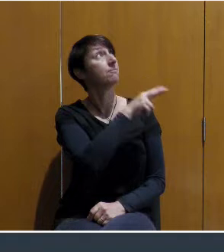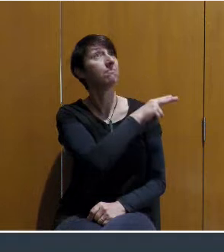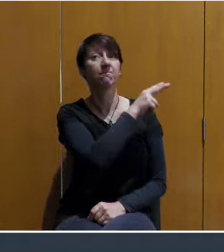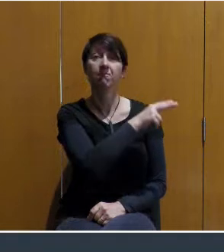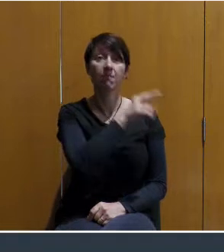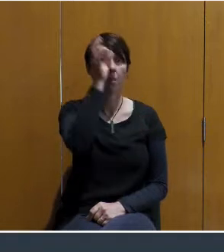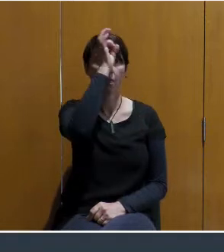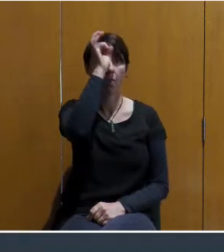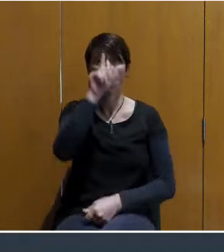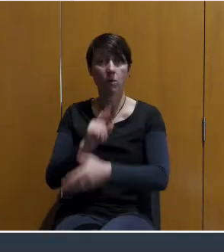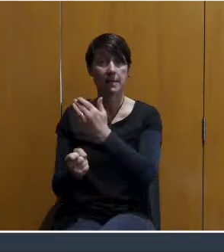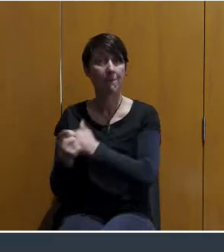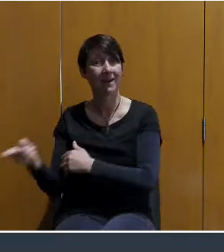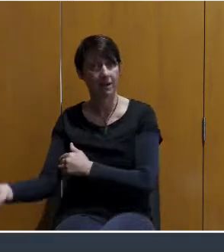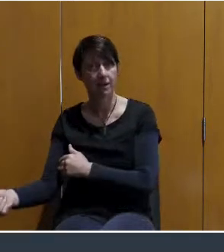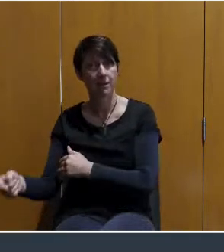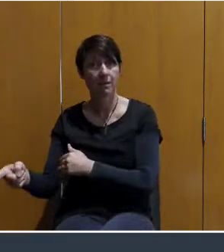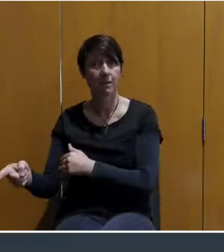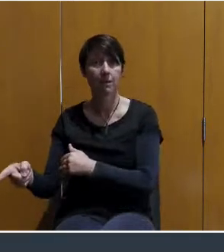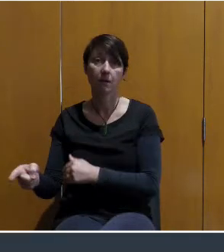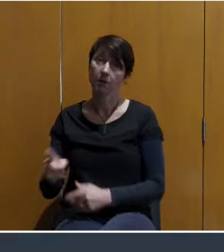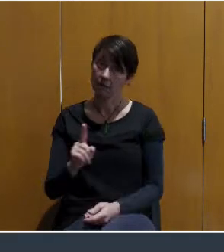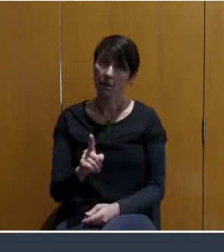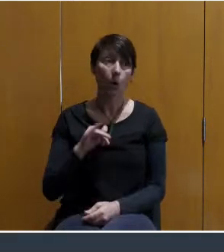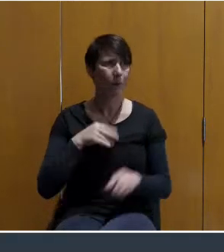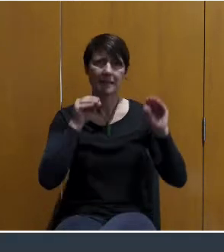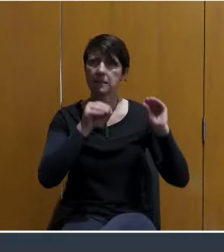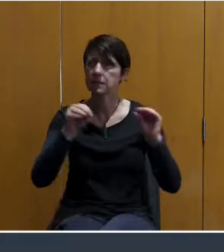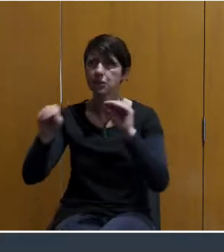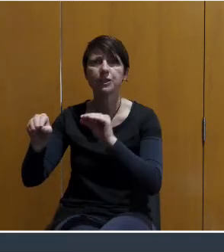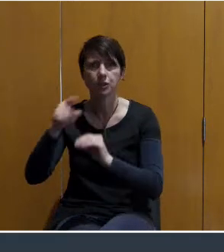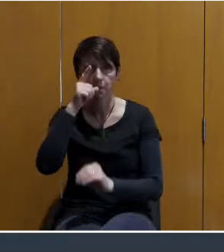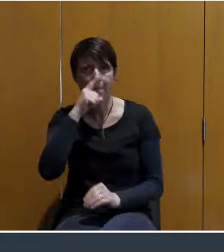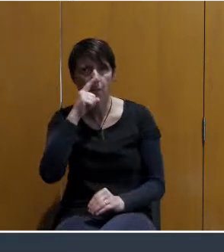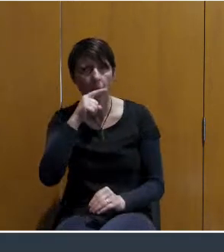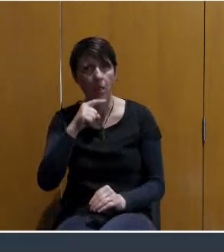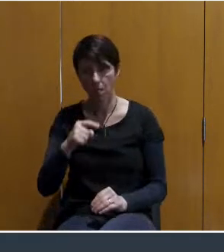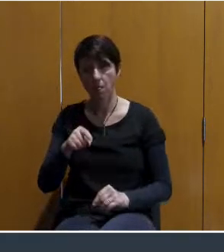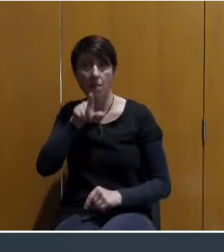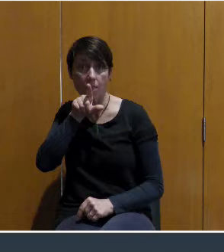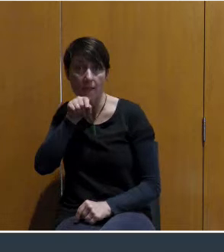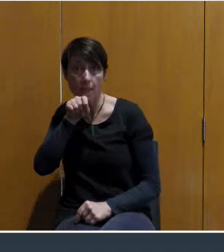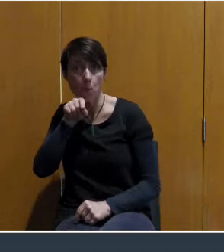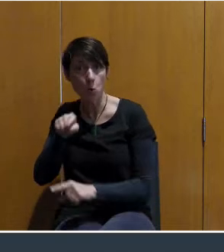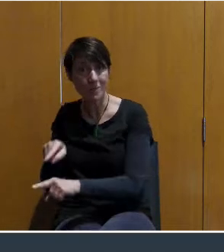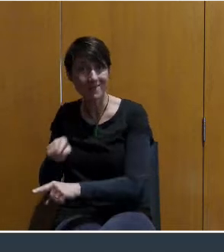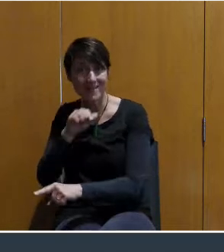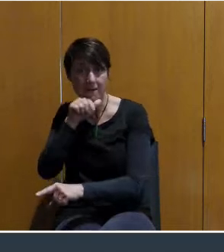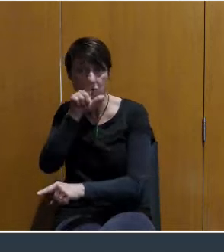to teach people that our birds, when the birds are agitated, they are telling us